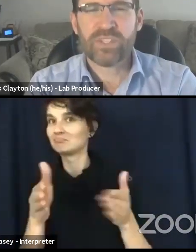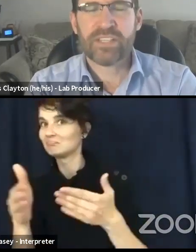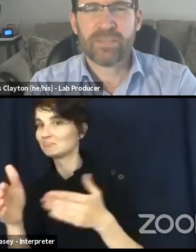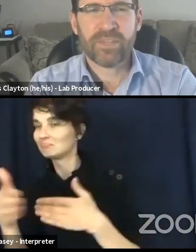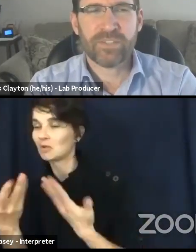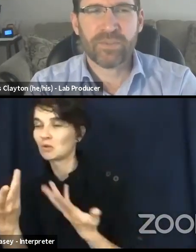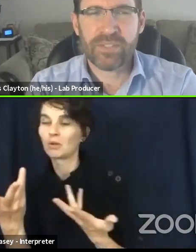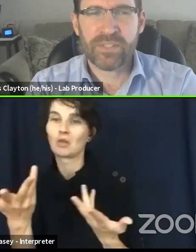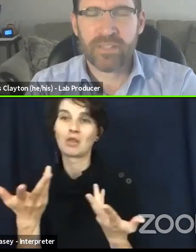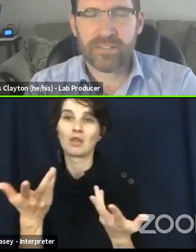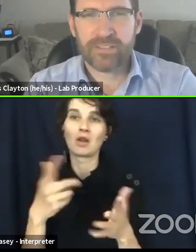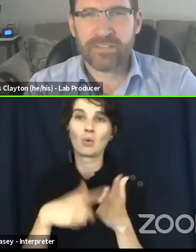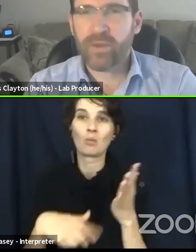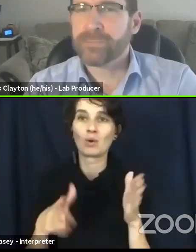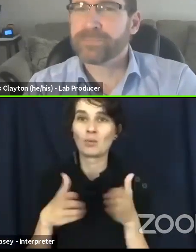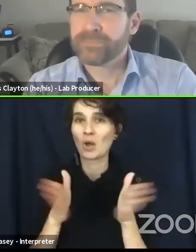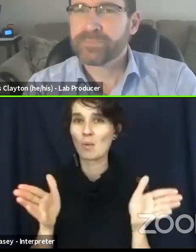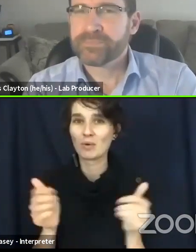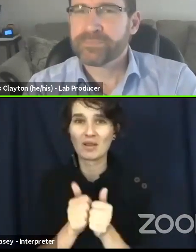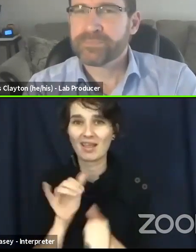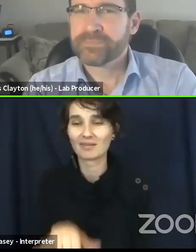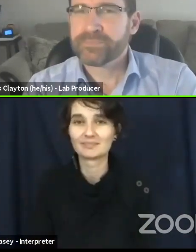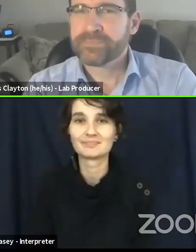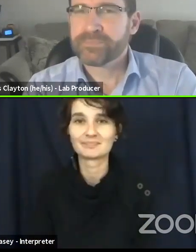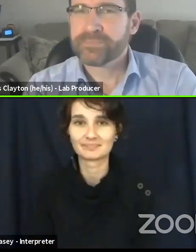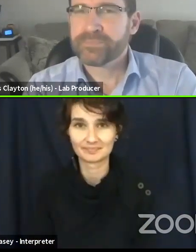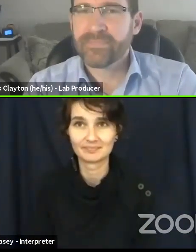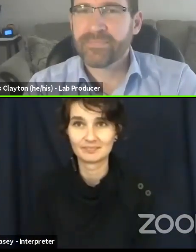You were saying something. Yeah, I mentioned a little.